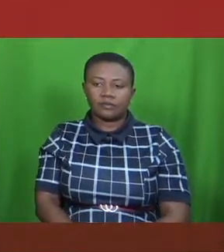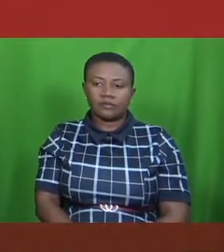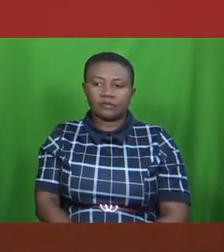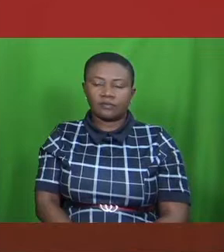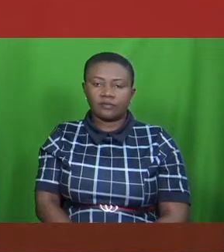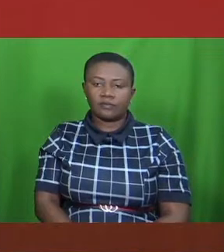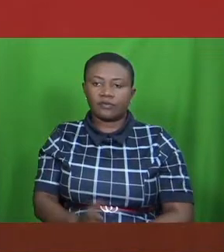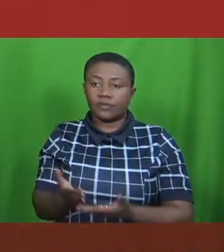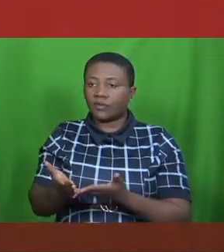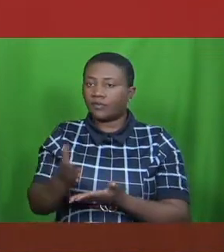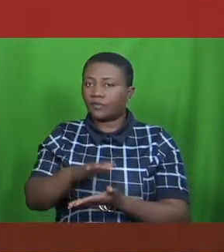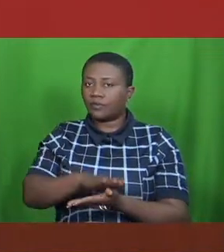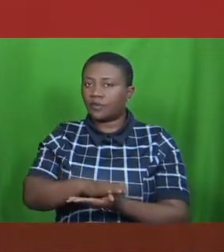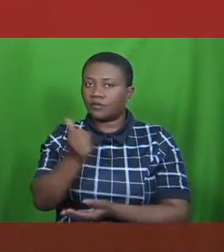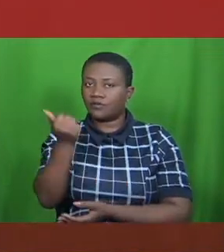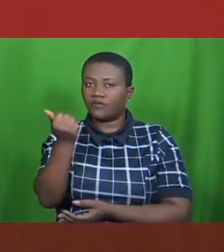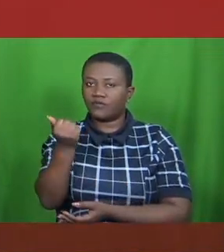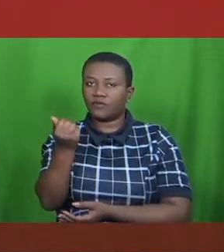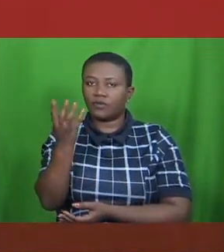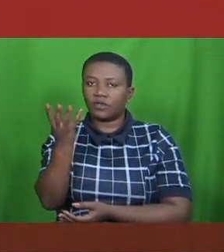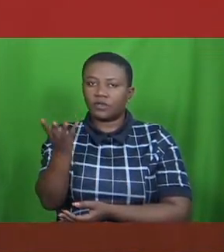Page 14.